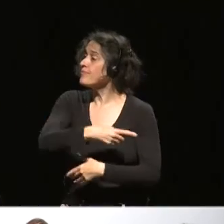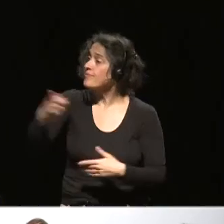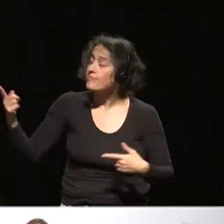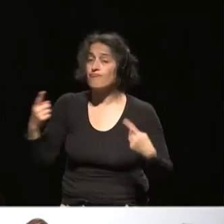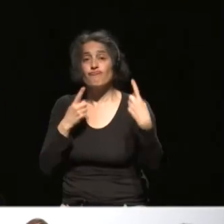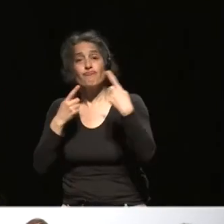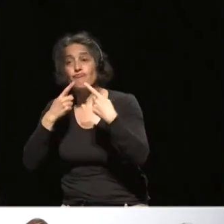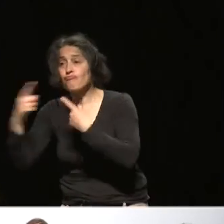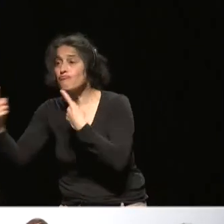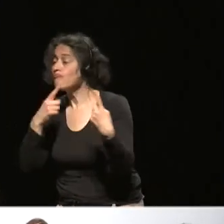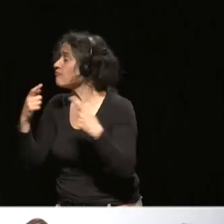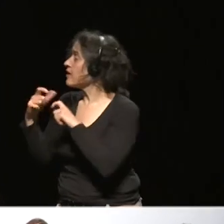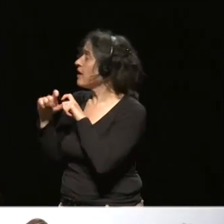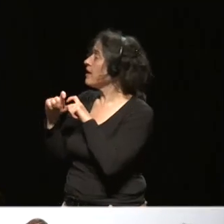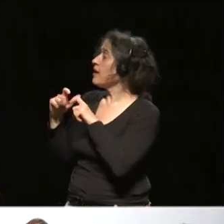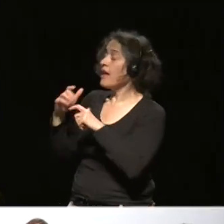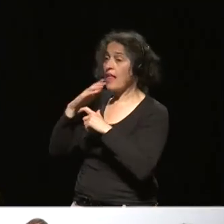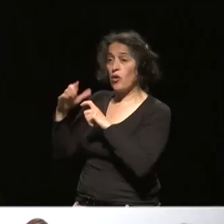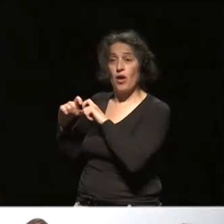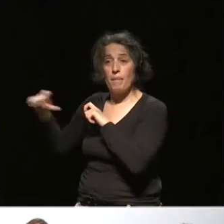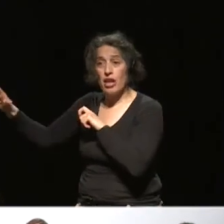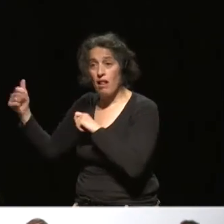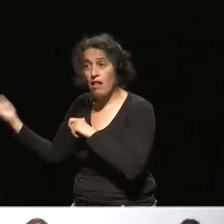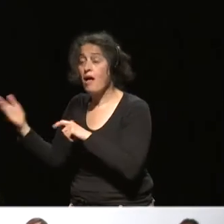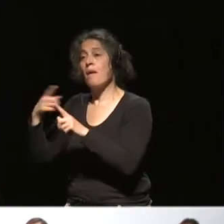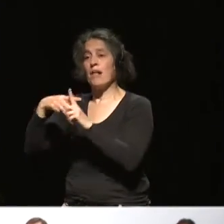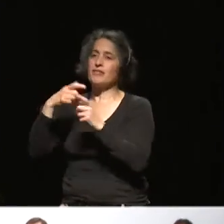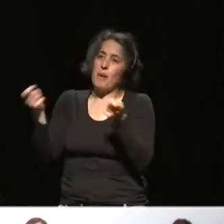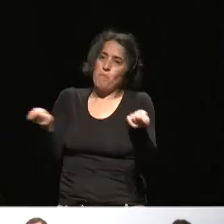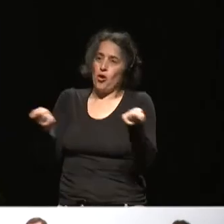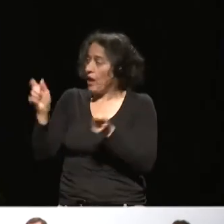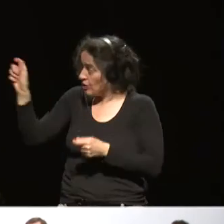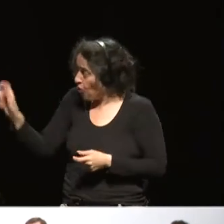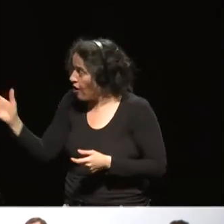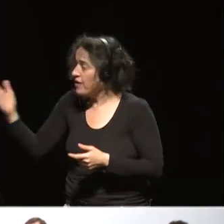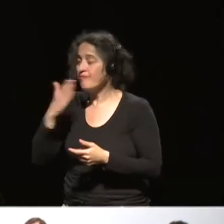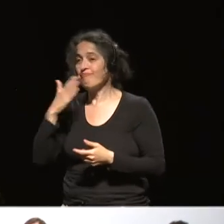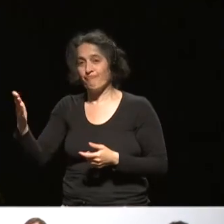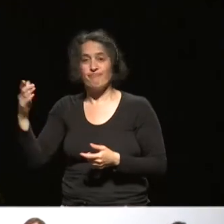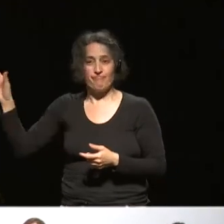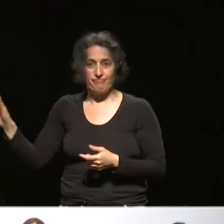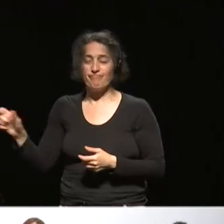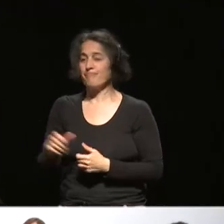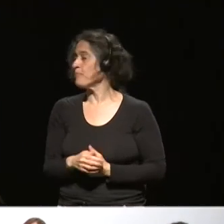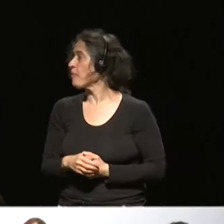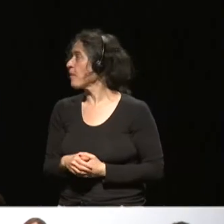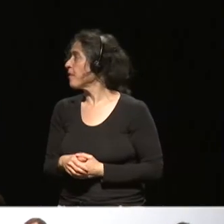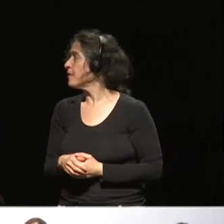I would suggest also to thank our moderator with an applause. Thank you for that. You can